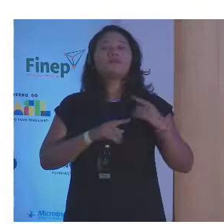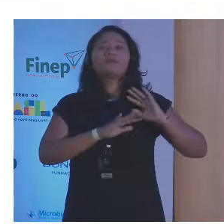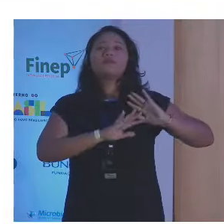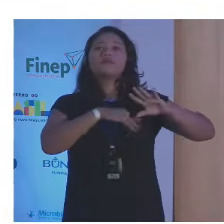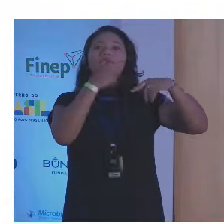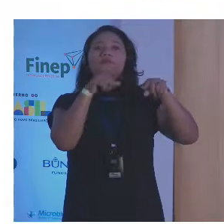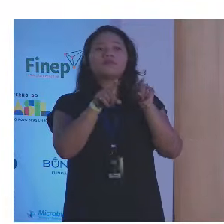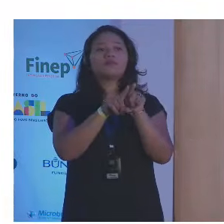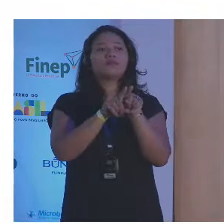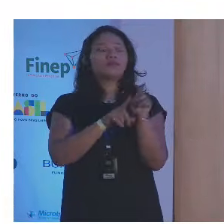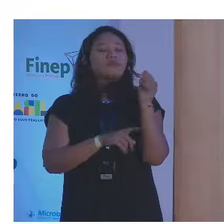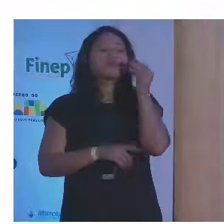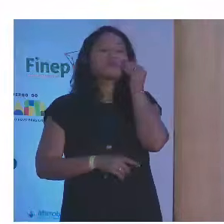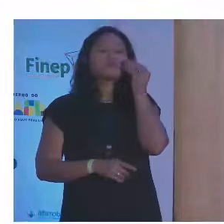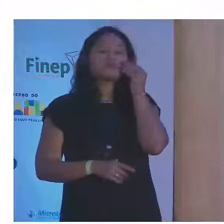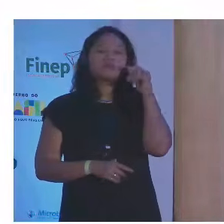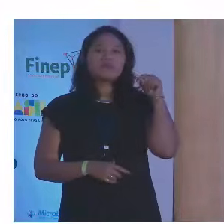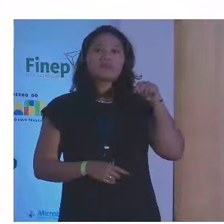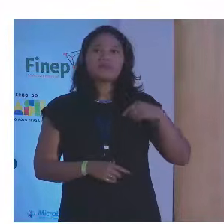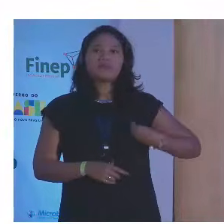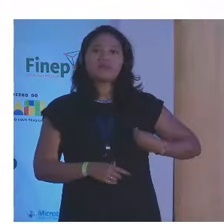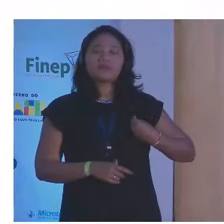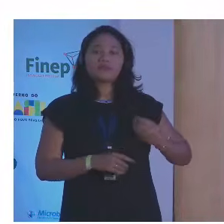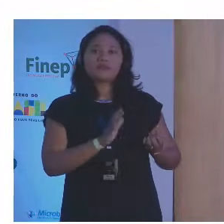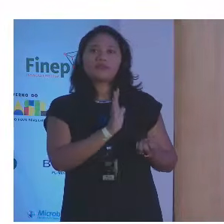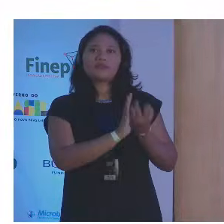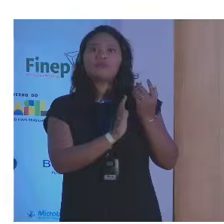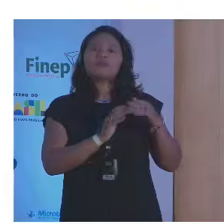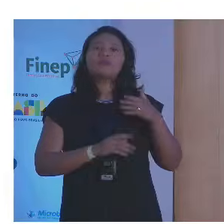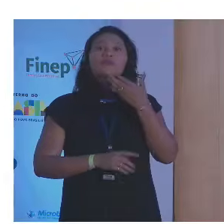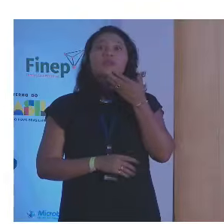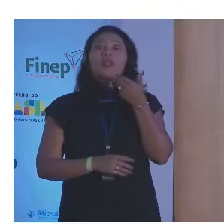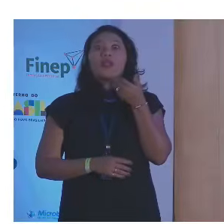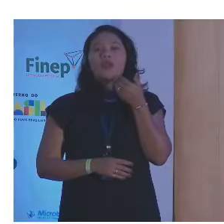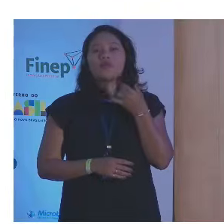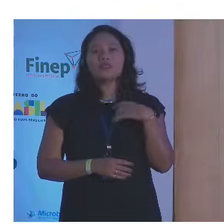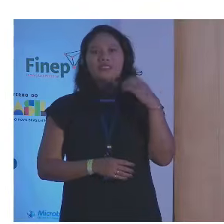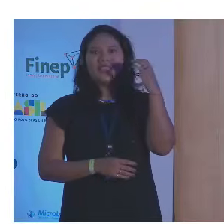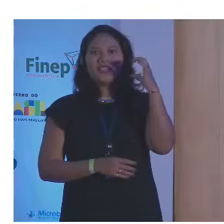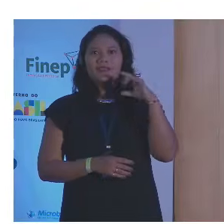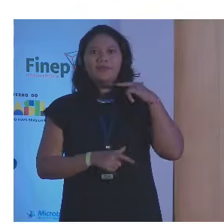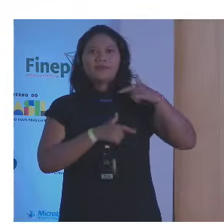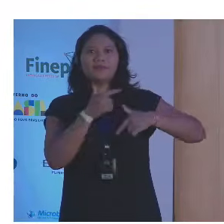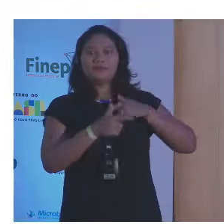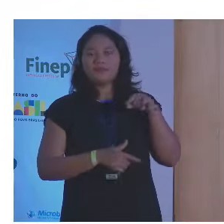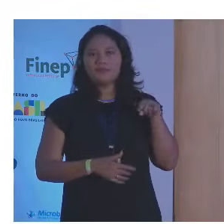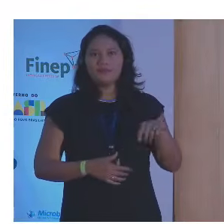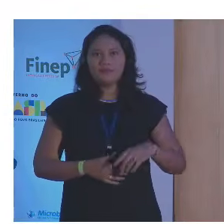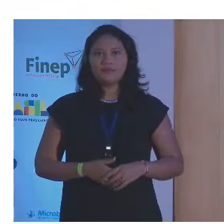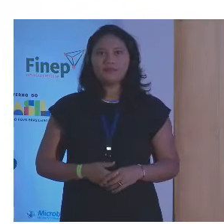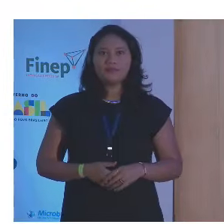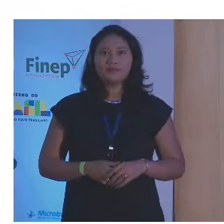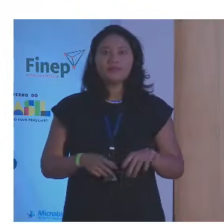the science and the applications. And the conclusion of this, our colleague, Fraser Davidson, from the Department